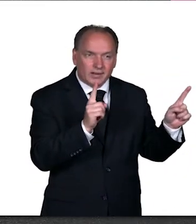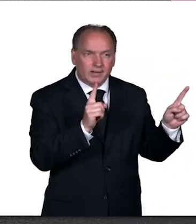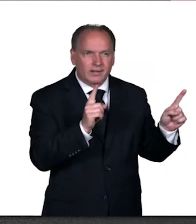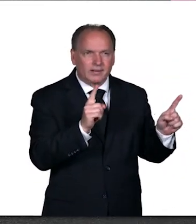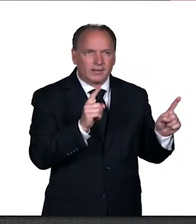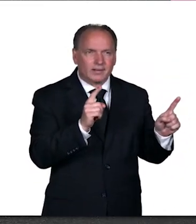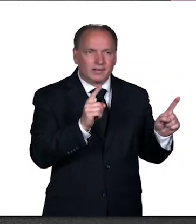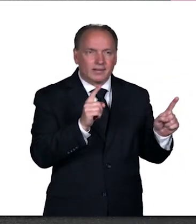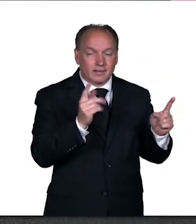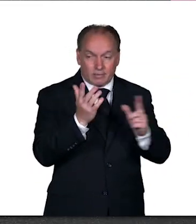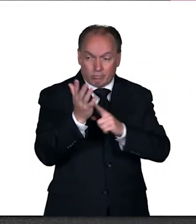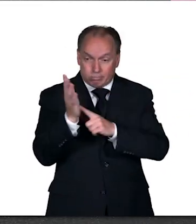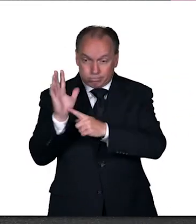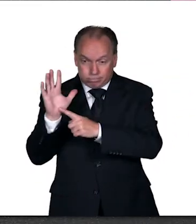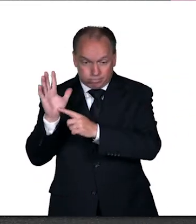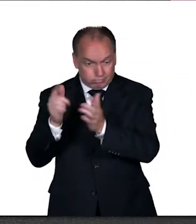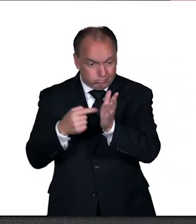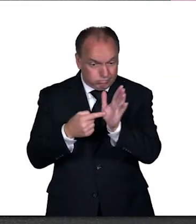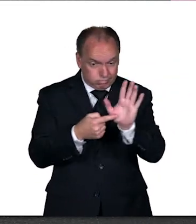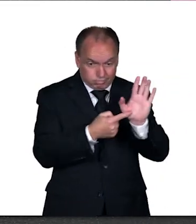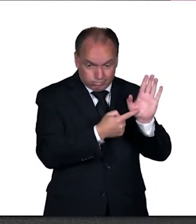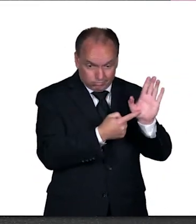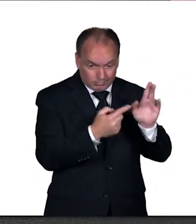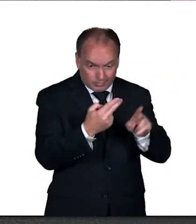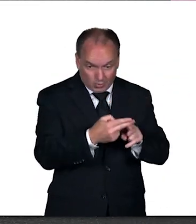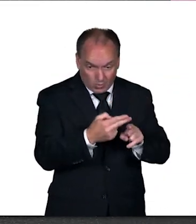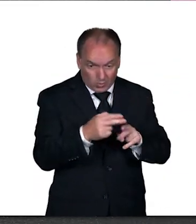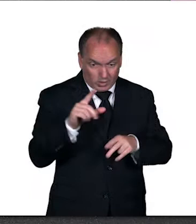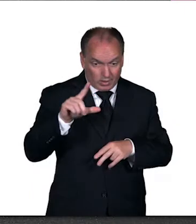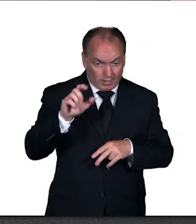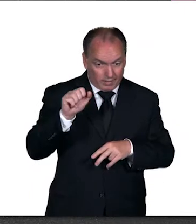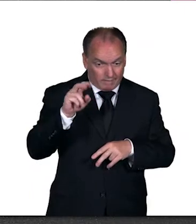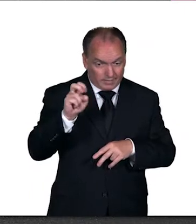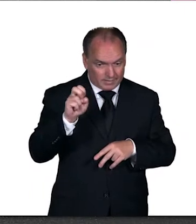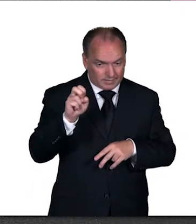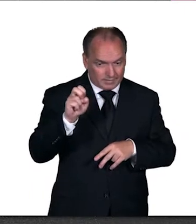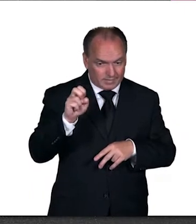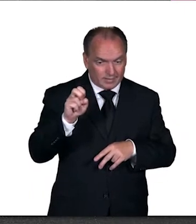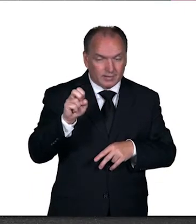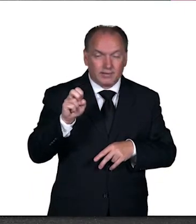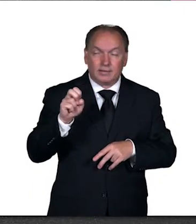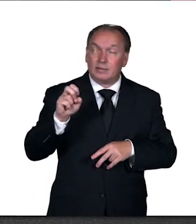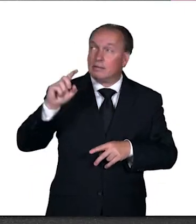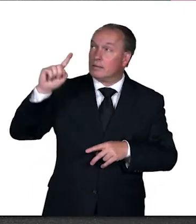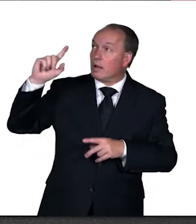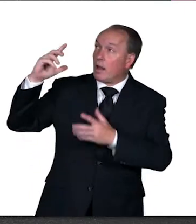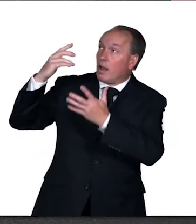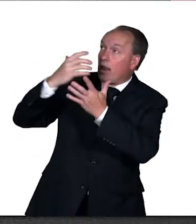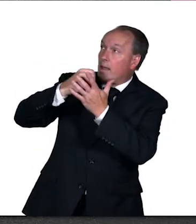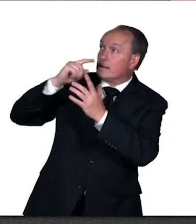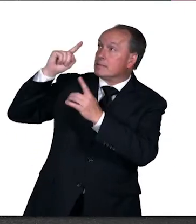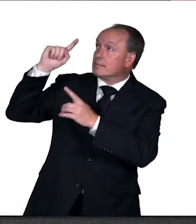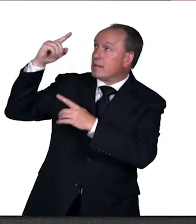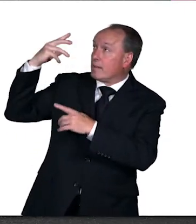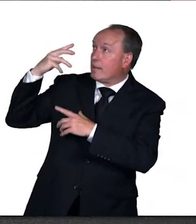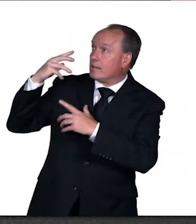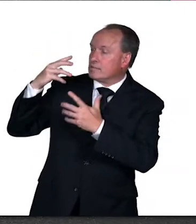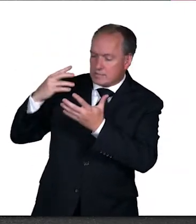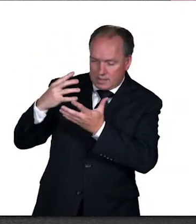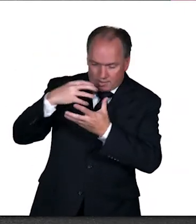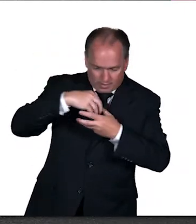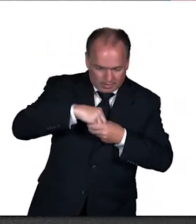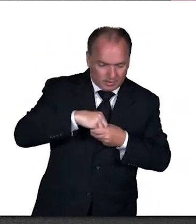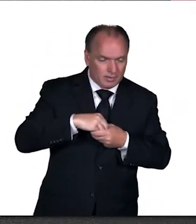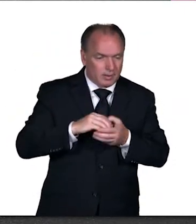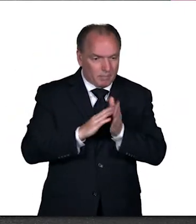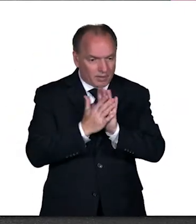leaves the parts of the plant that get sunlight and make food? Yes, good job. So the leaves